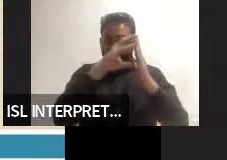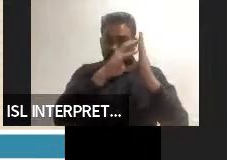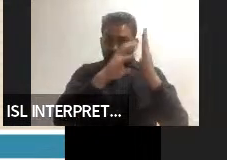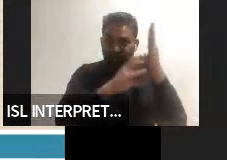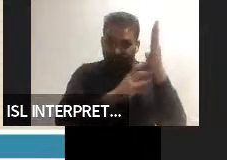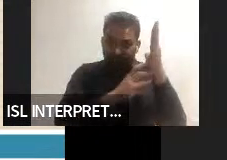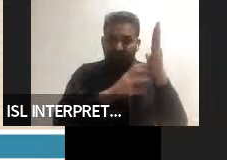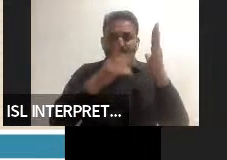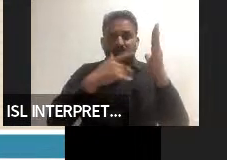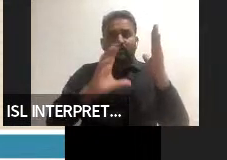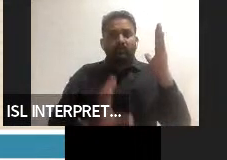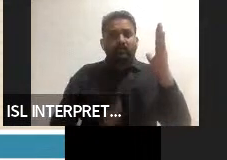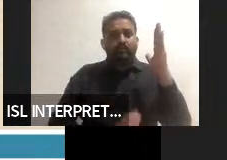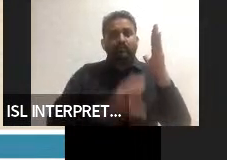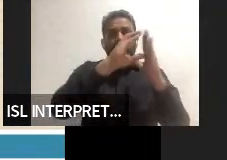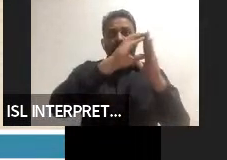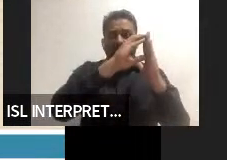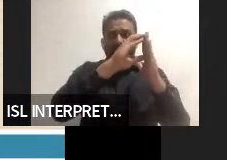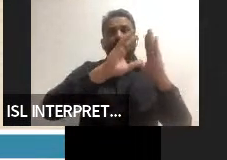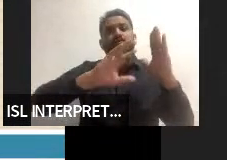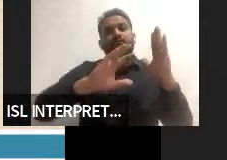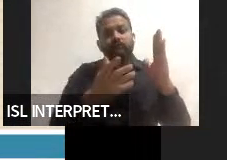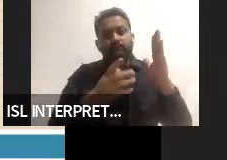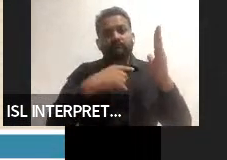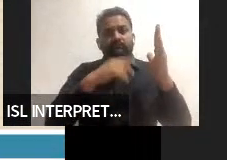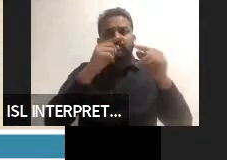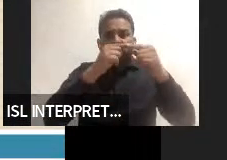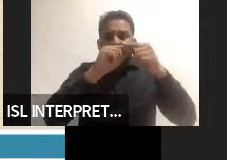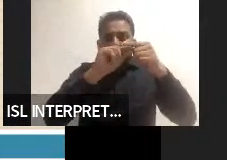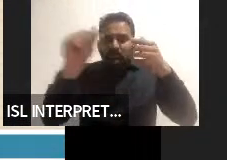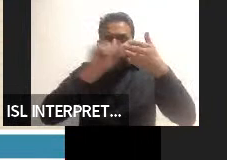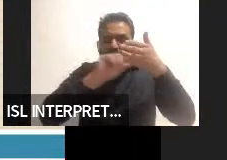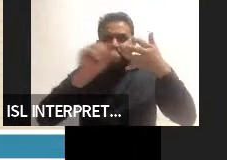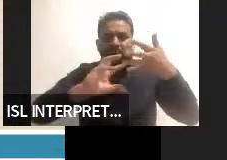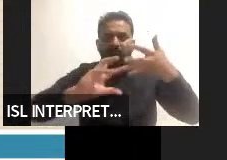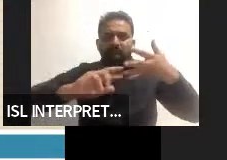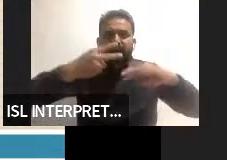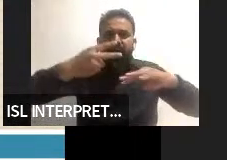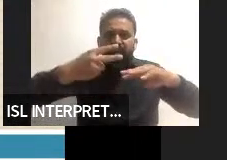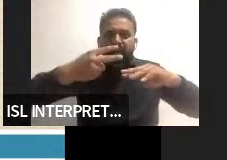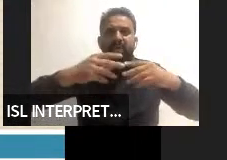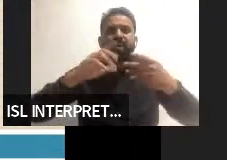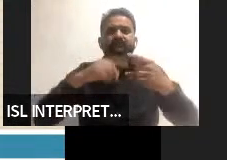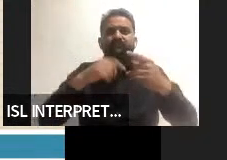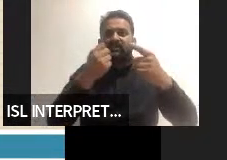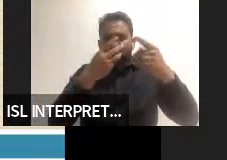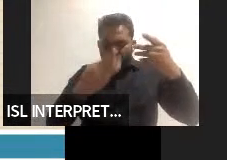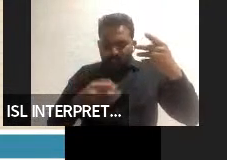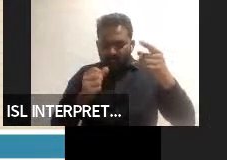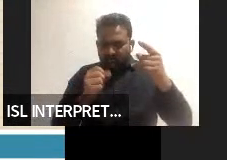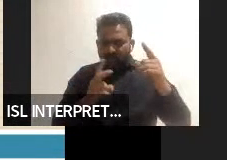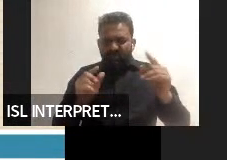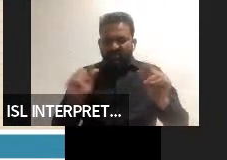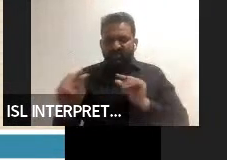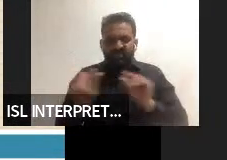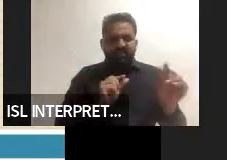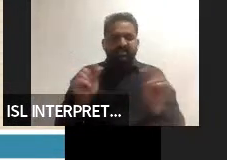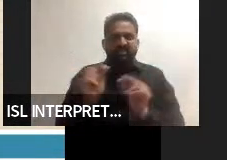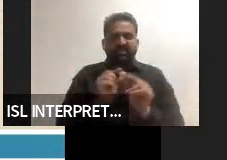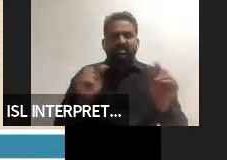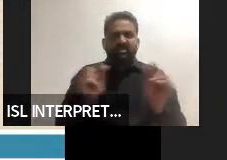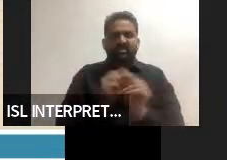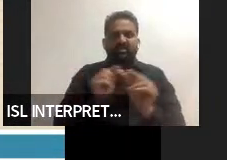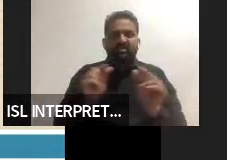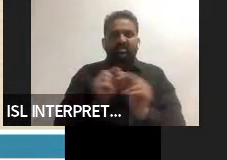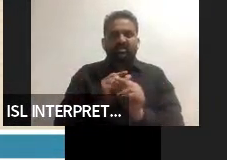table of content, or the lines are crooked, or the page numbers are not aligned. So you need to see that. It is again